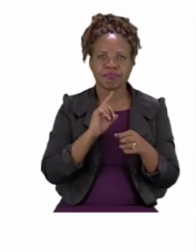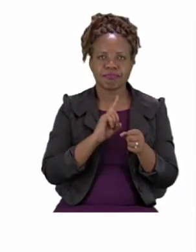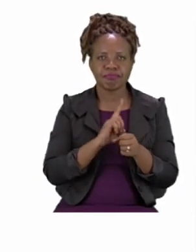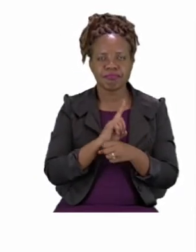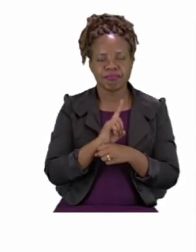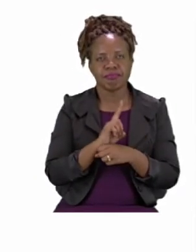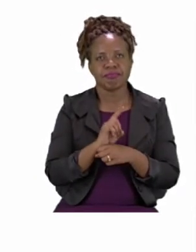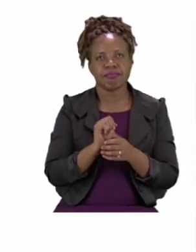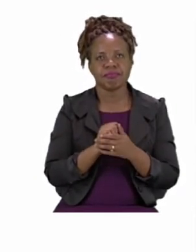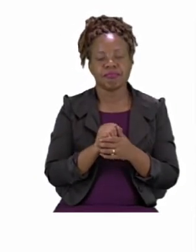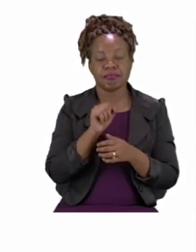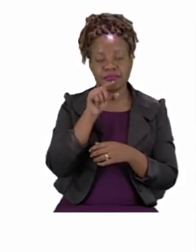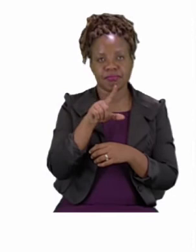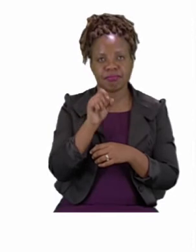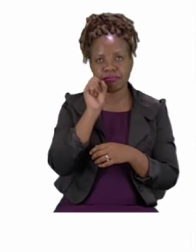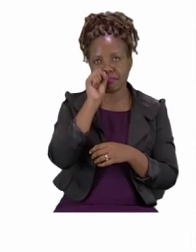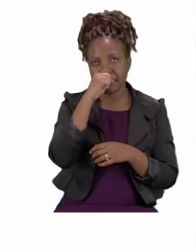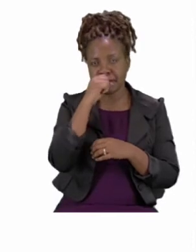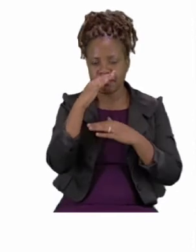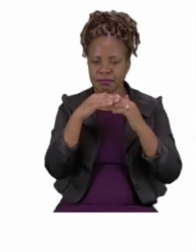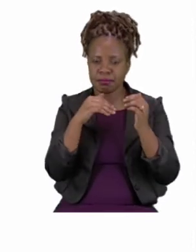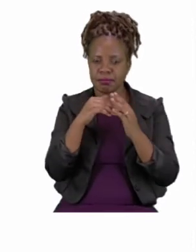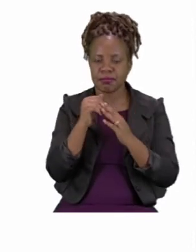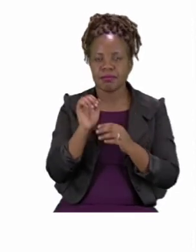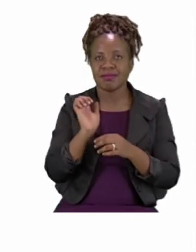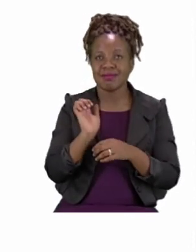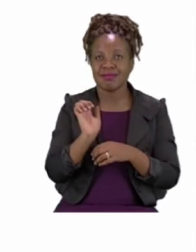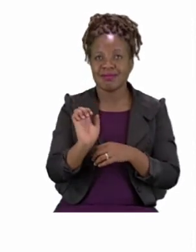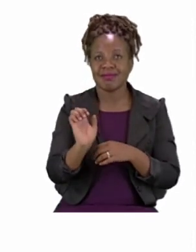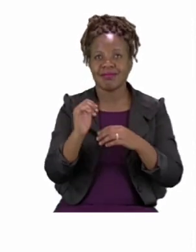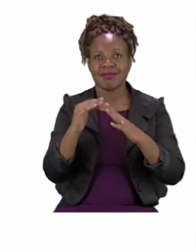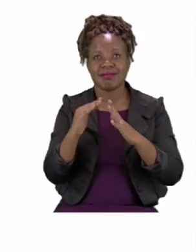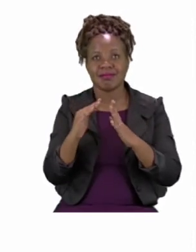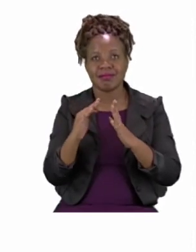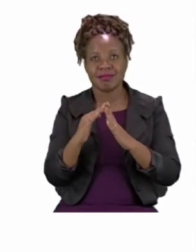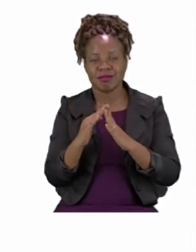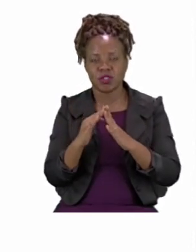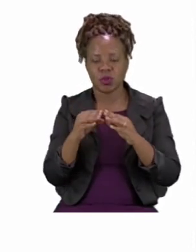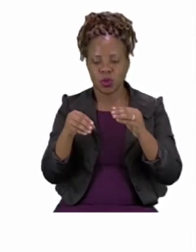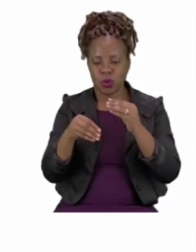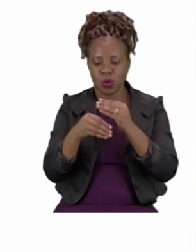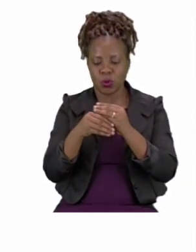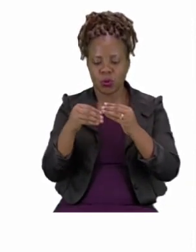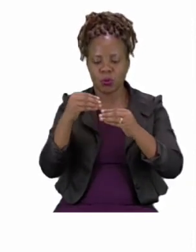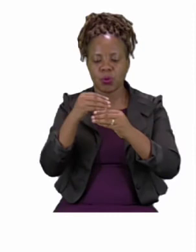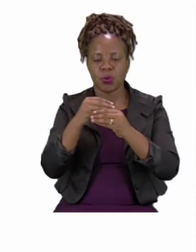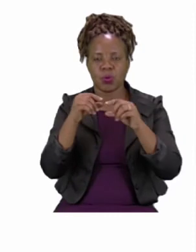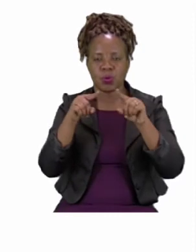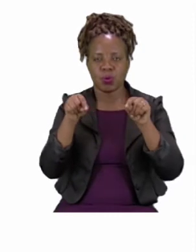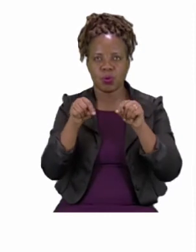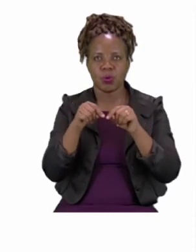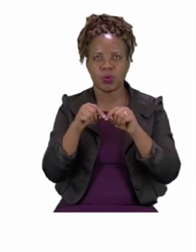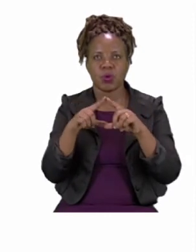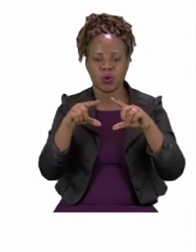says, the pig built his house out of bricks. The wolf could